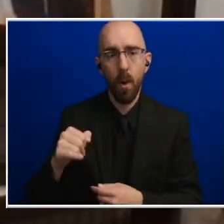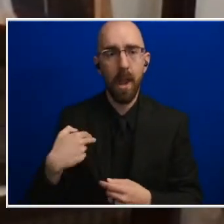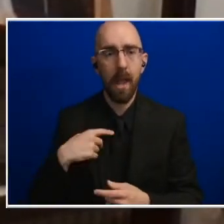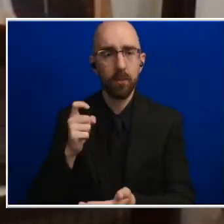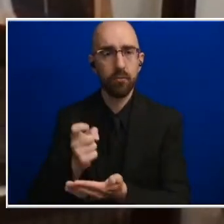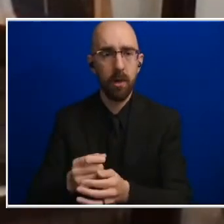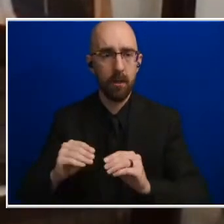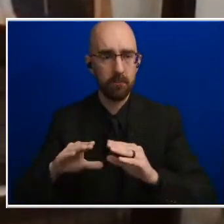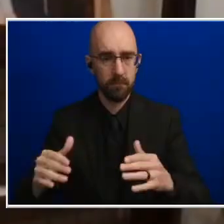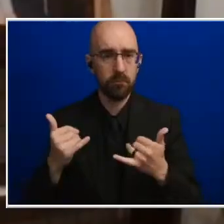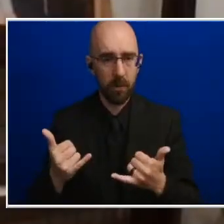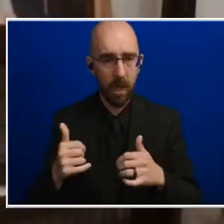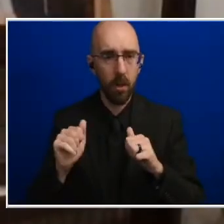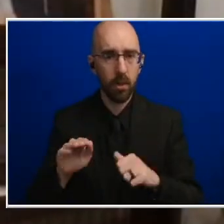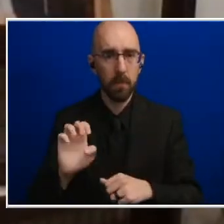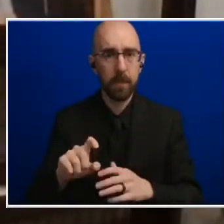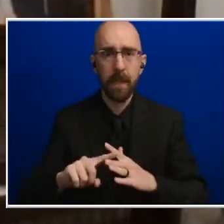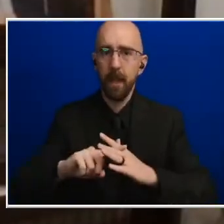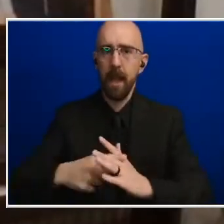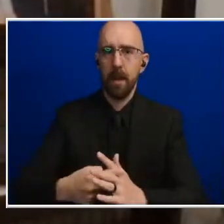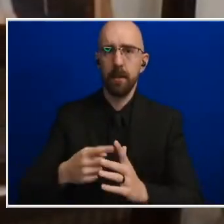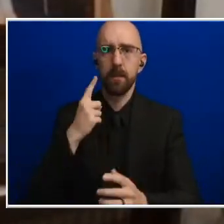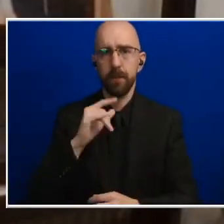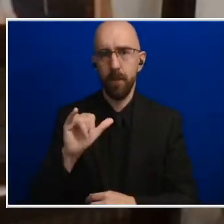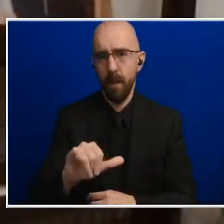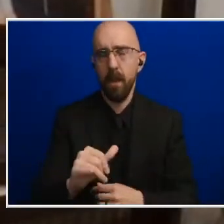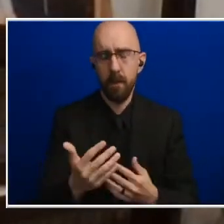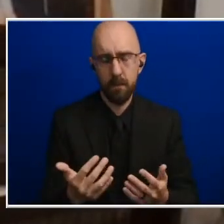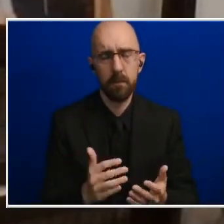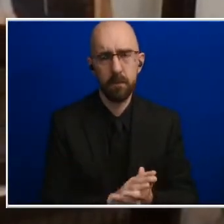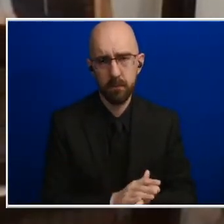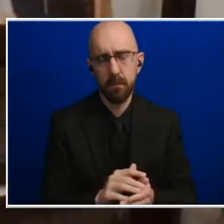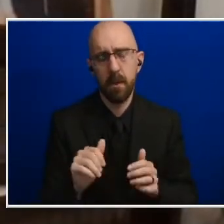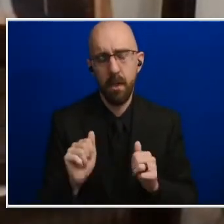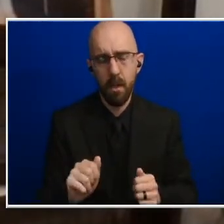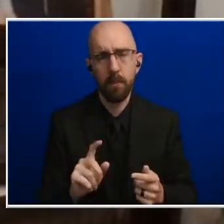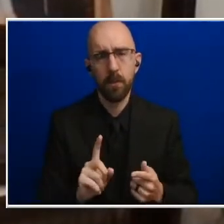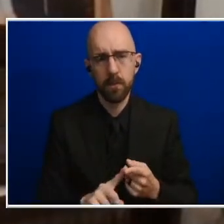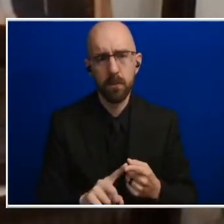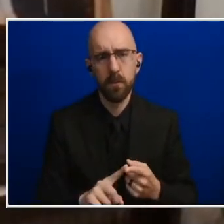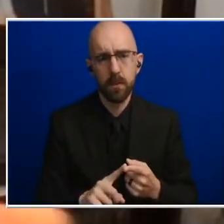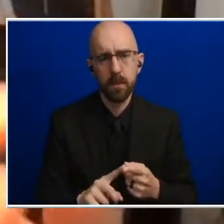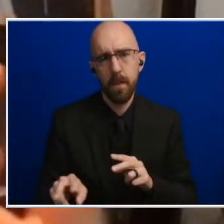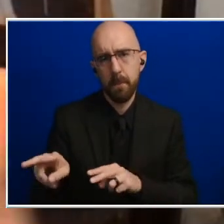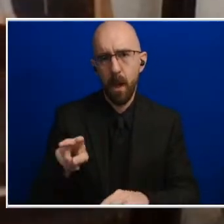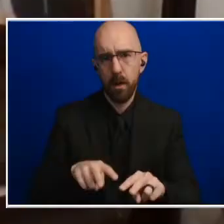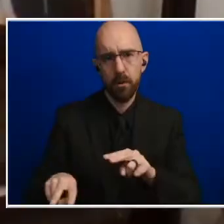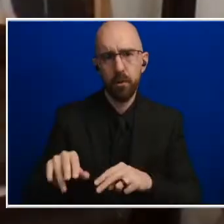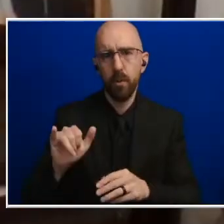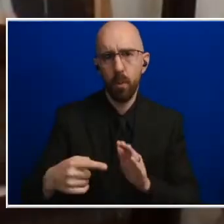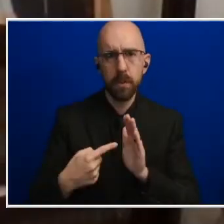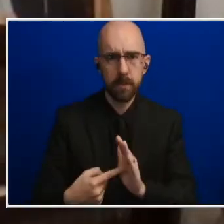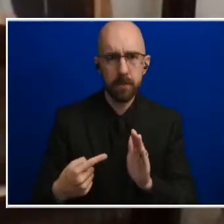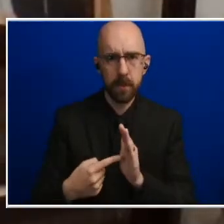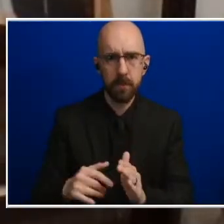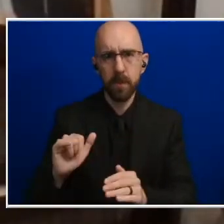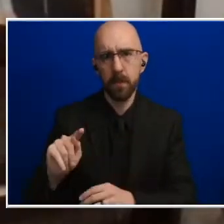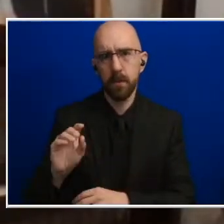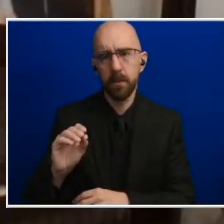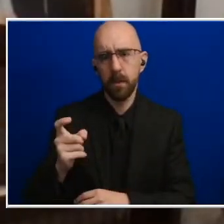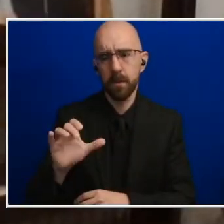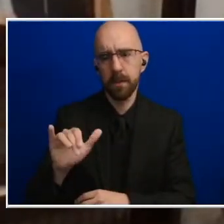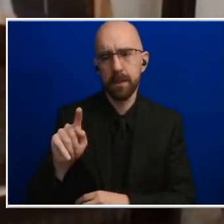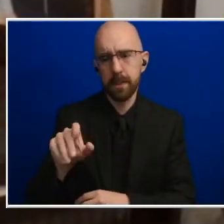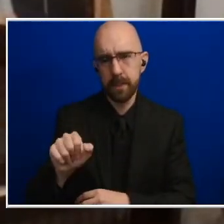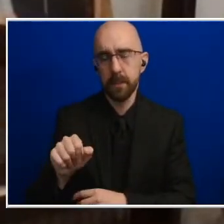could be a catalyst for that, to be able to monitor those symptoms and those toxicities closer to home.